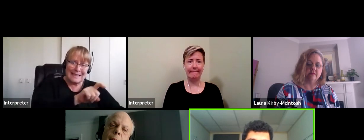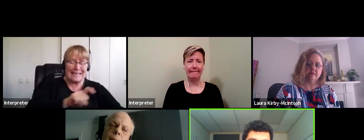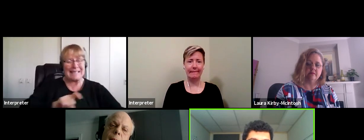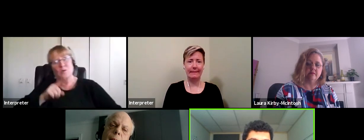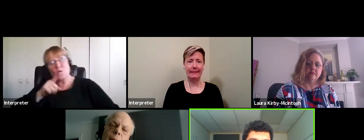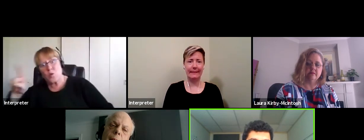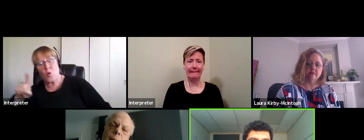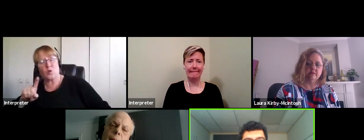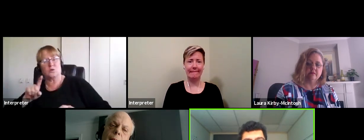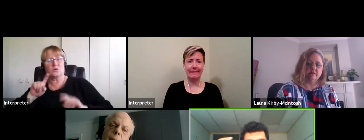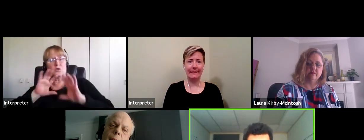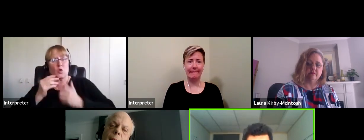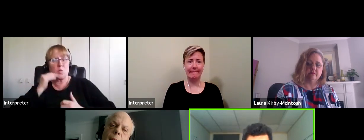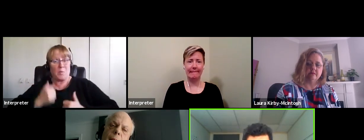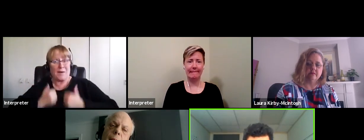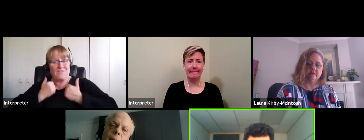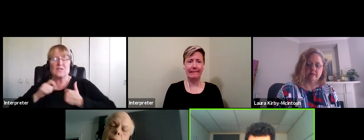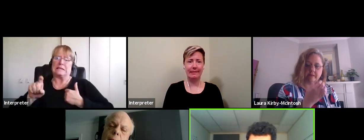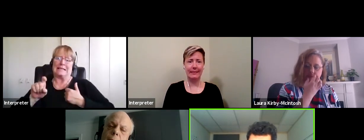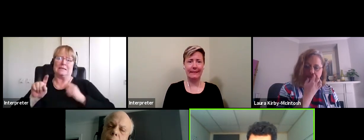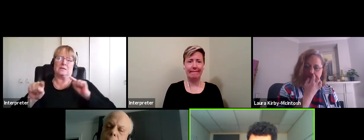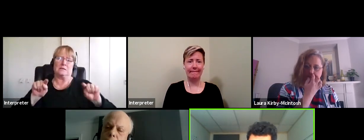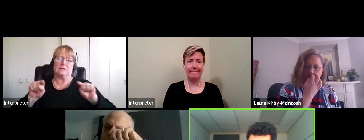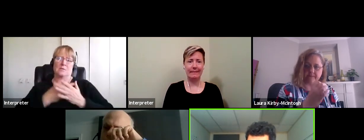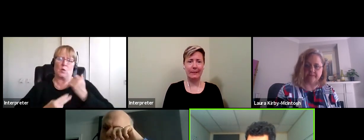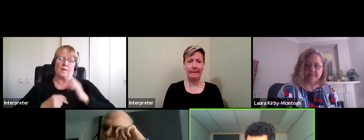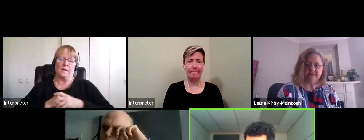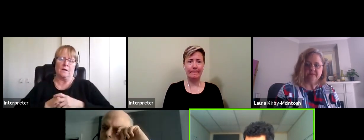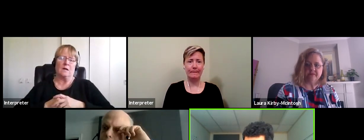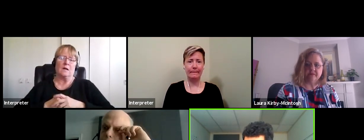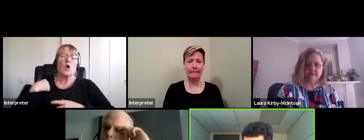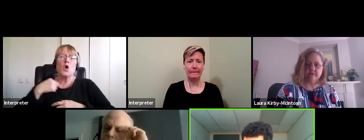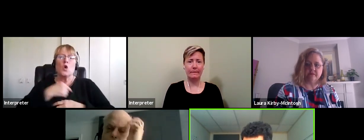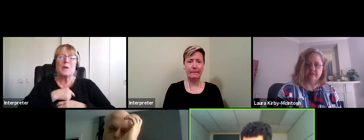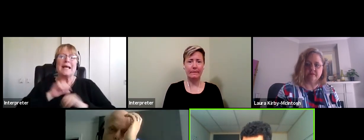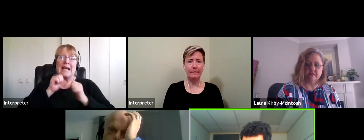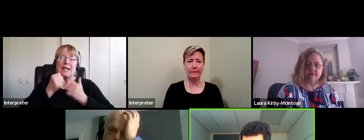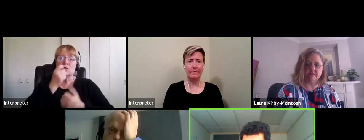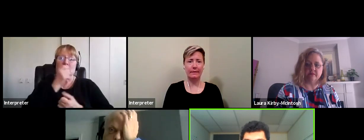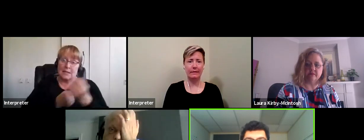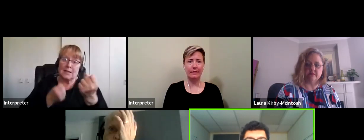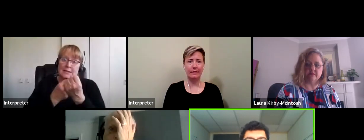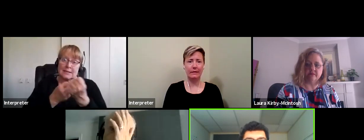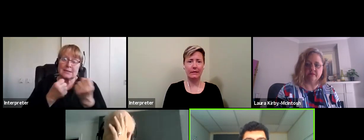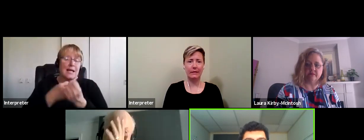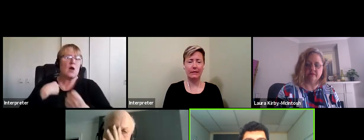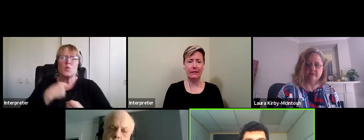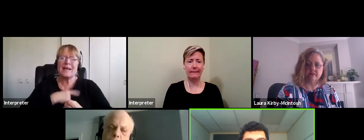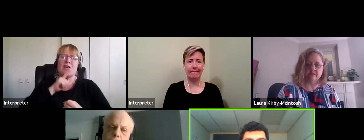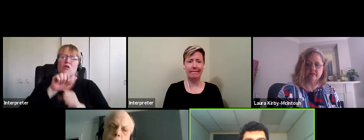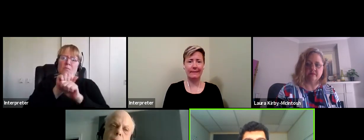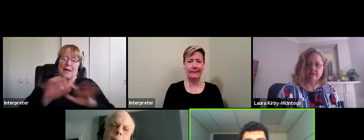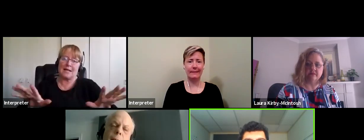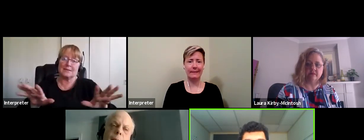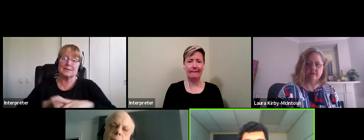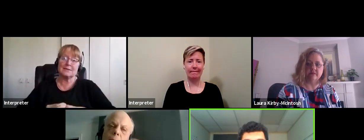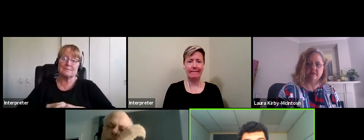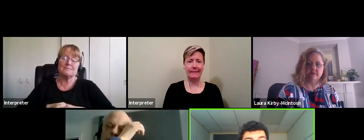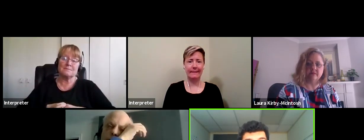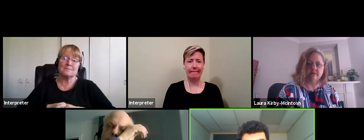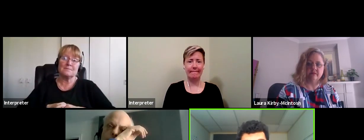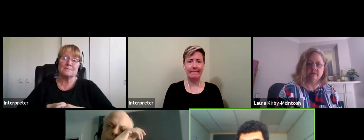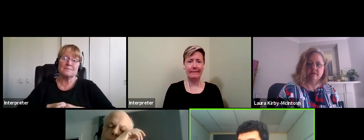We, as a system of agencies across the province, we have been incredibly blessed with a